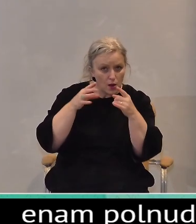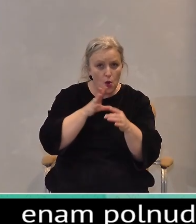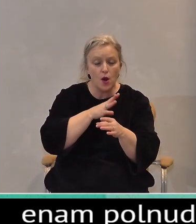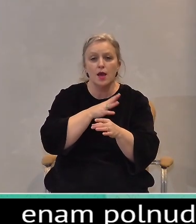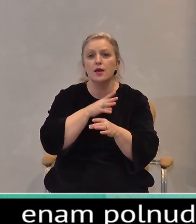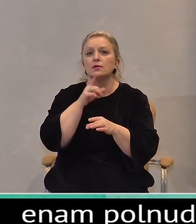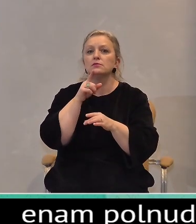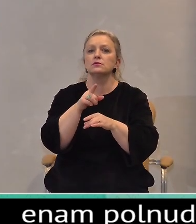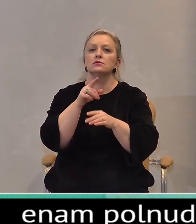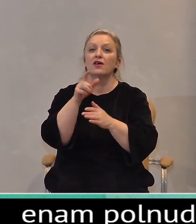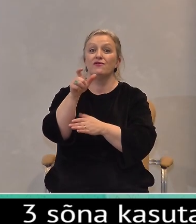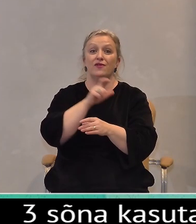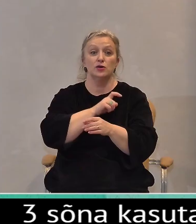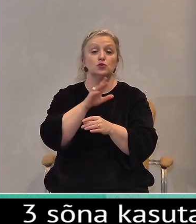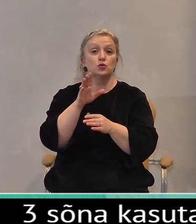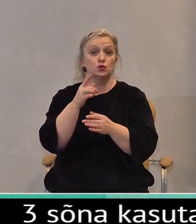Her head